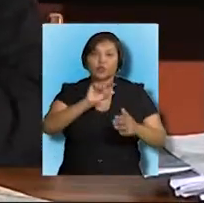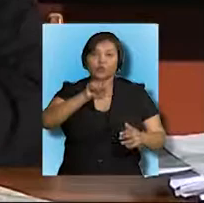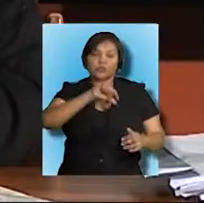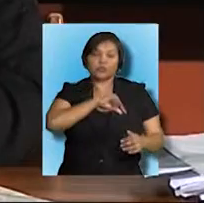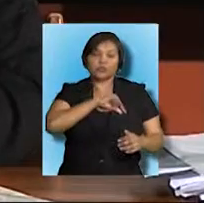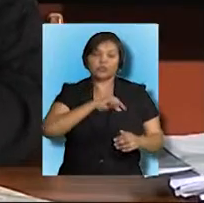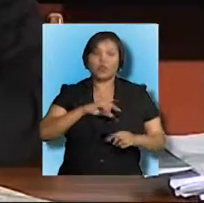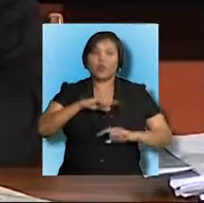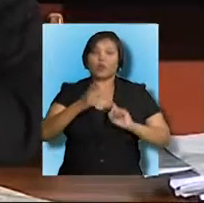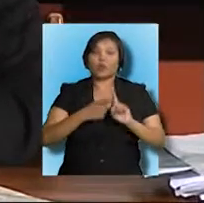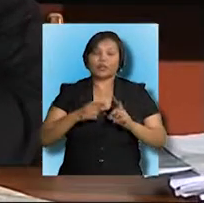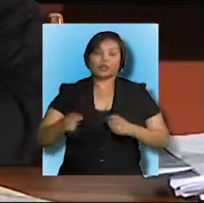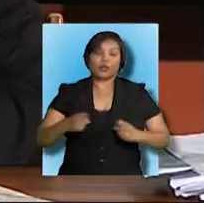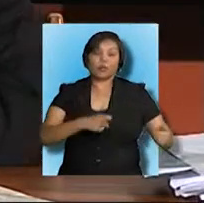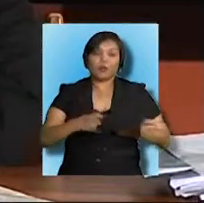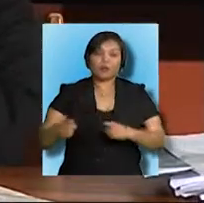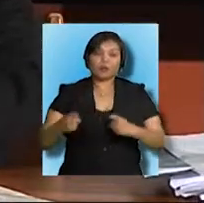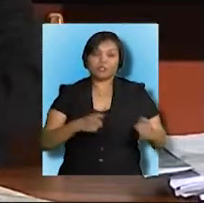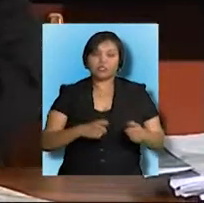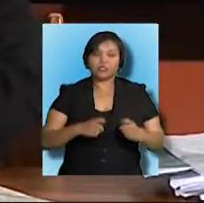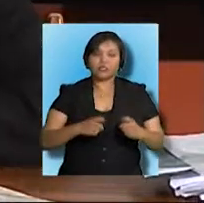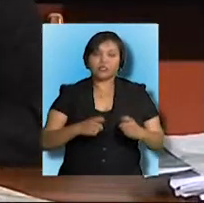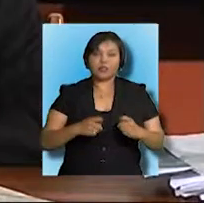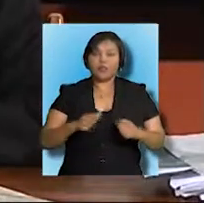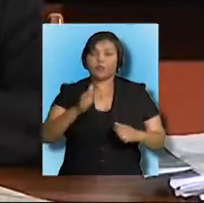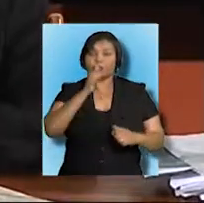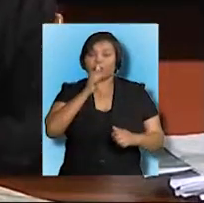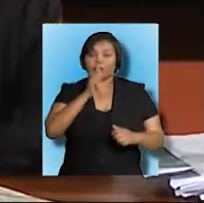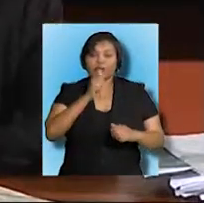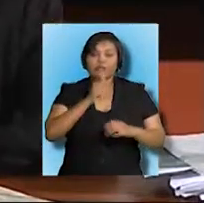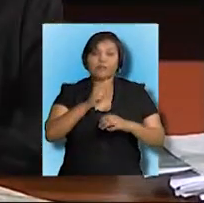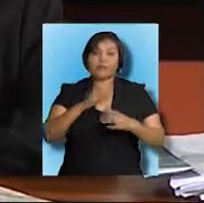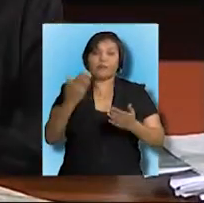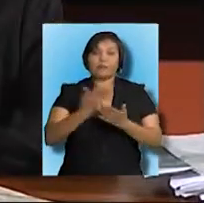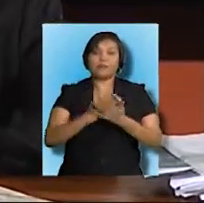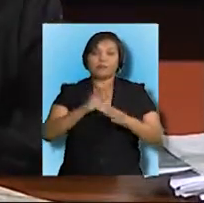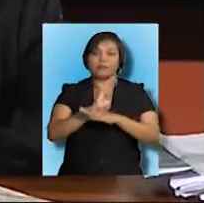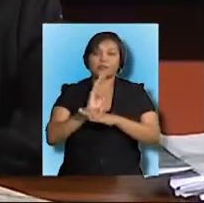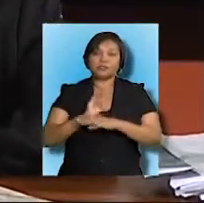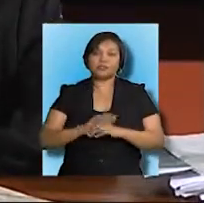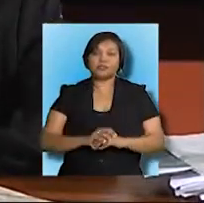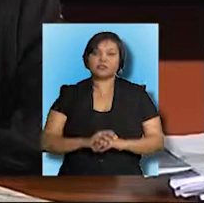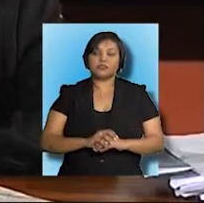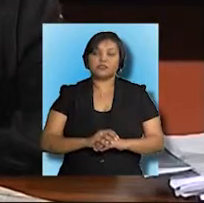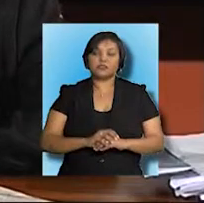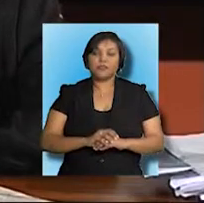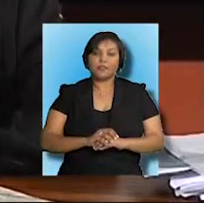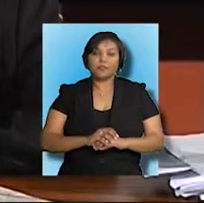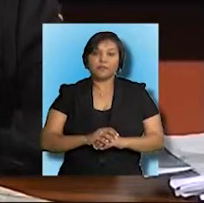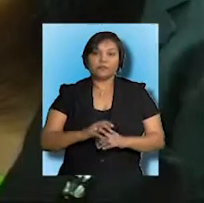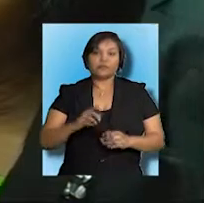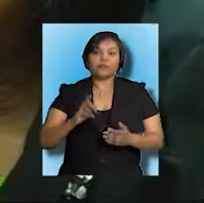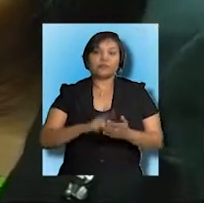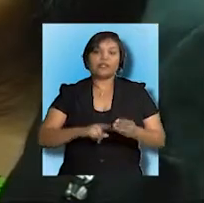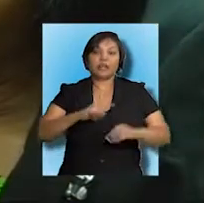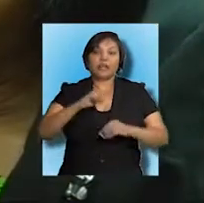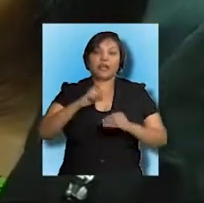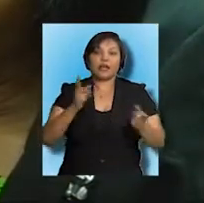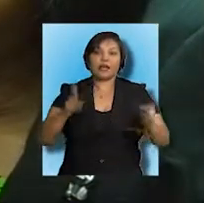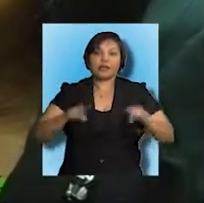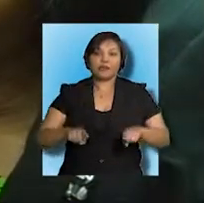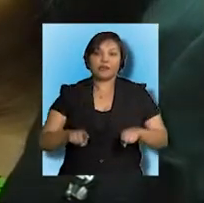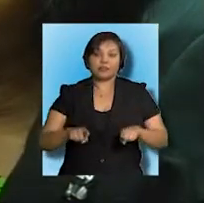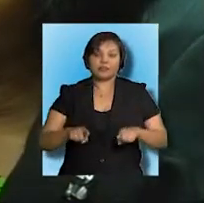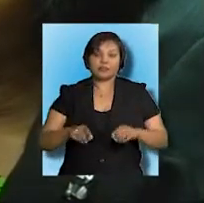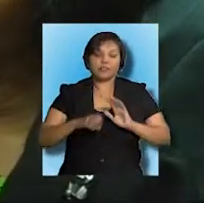commercial side of things, the market and these guys, what you find globally is, one is